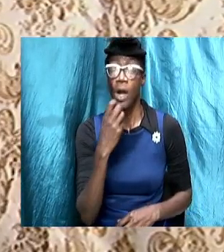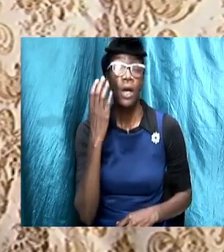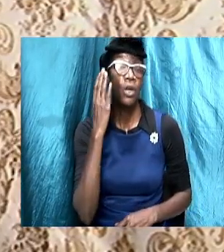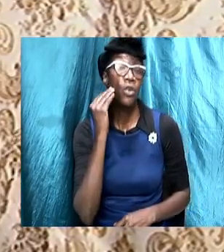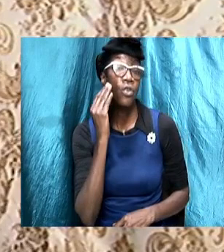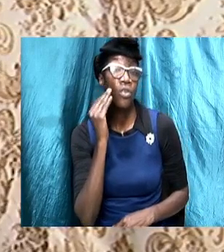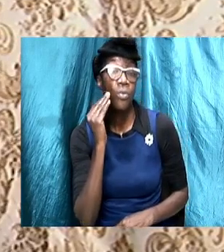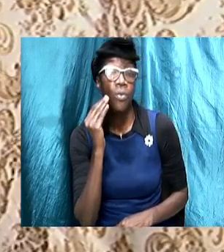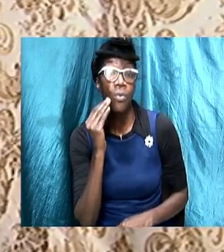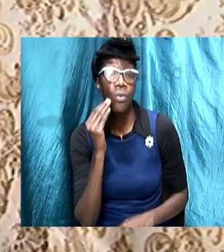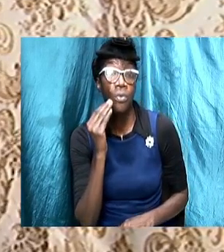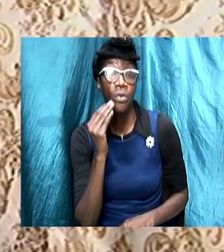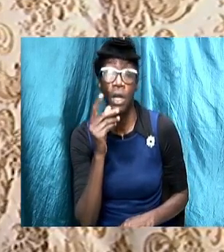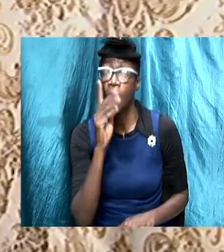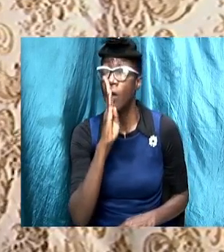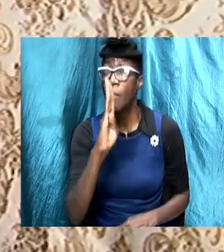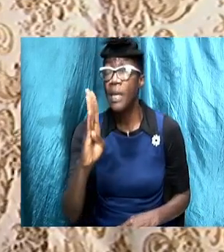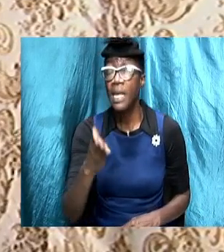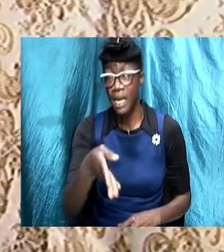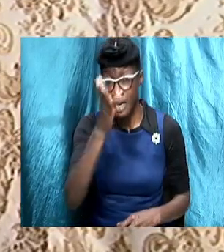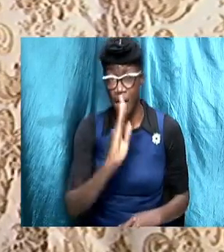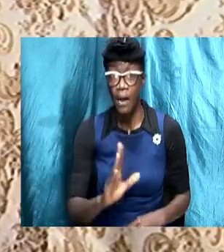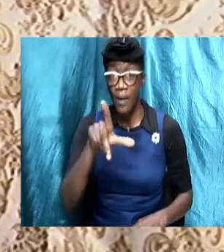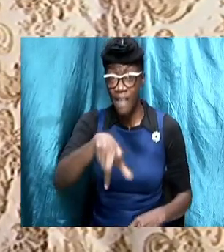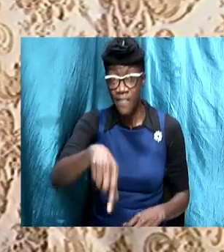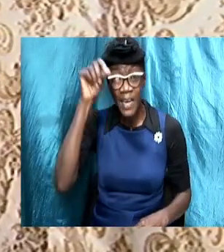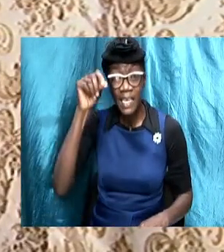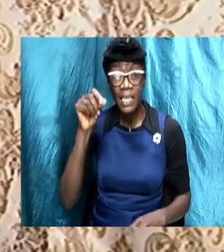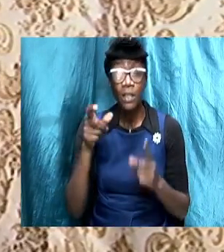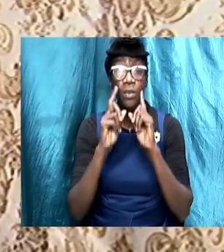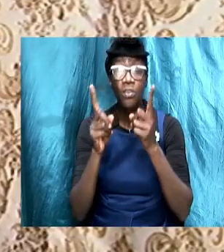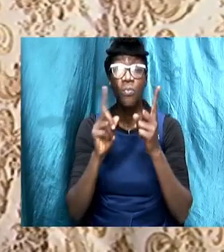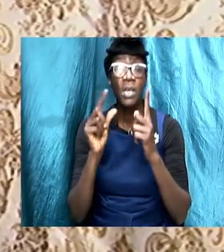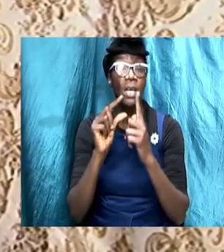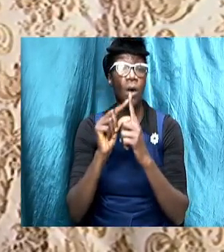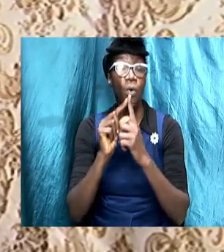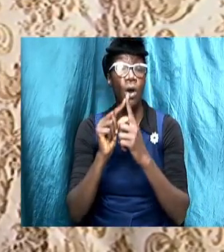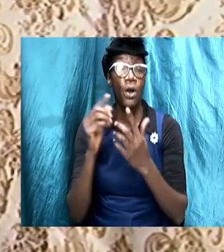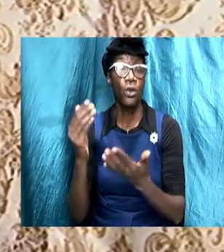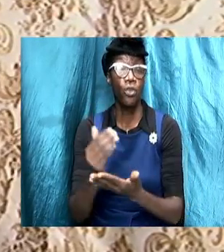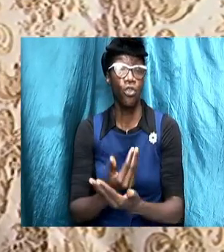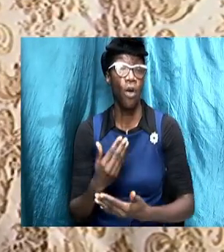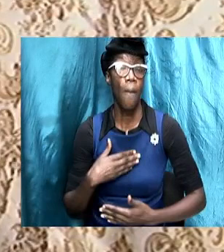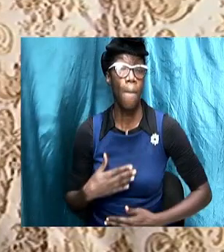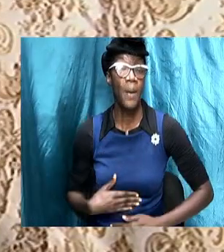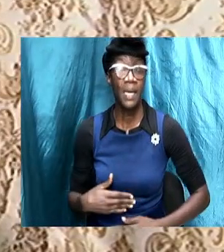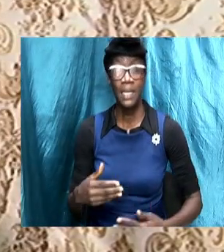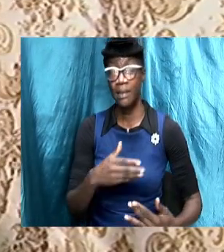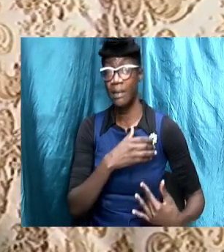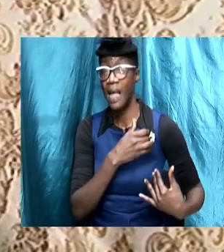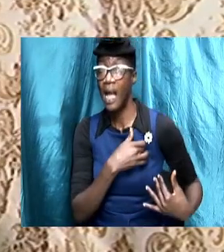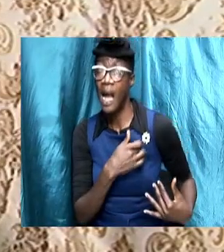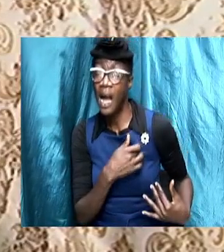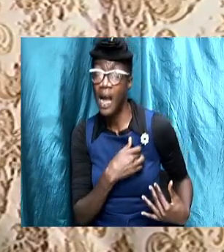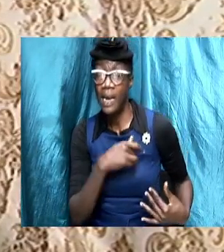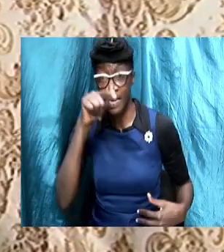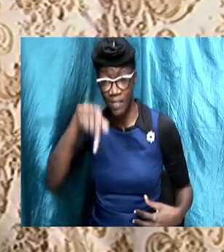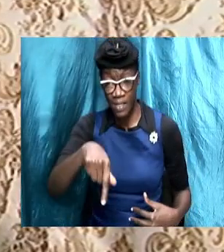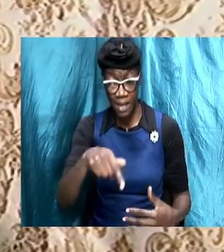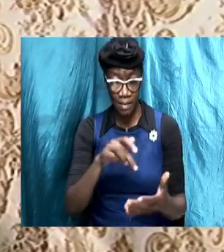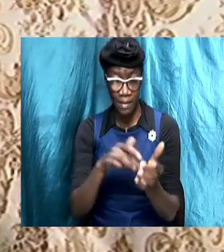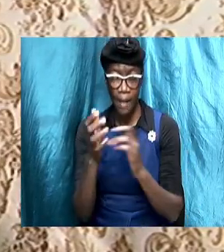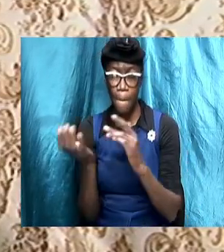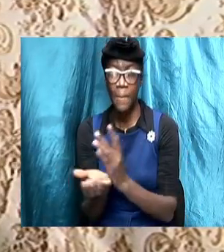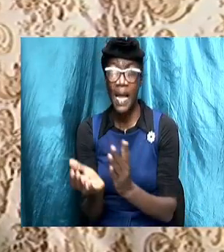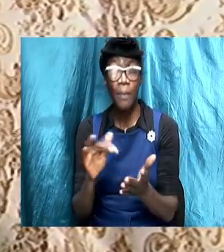find it fit tonight to speak a word to somebody's heart. I pray, God, in this Bible study that we'll be enlightened, and at the end of